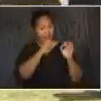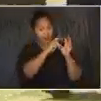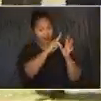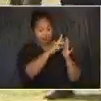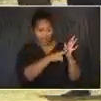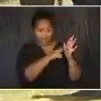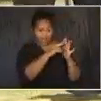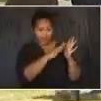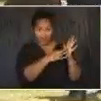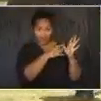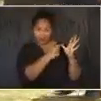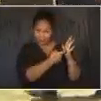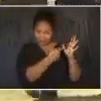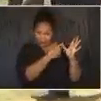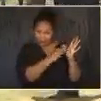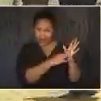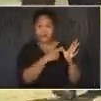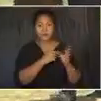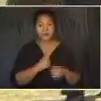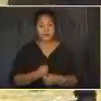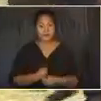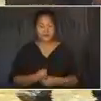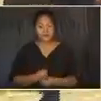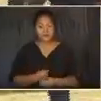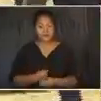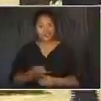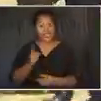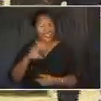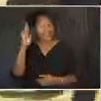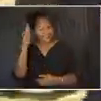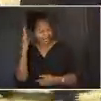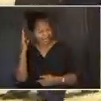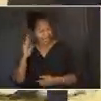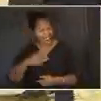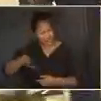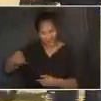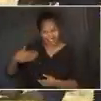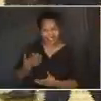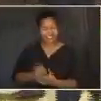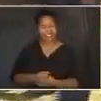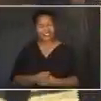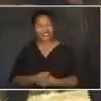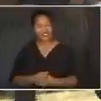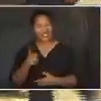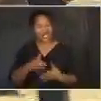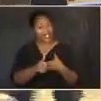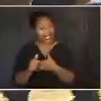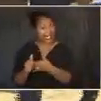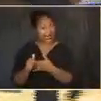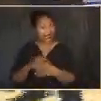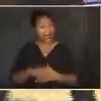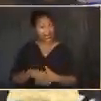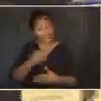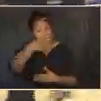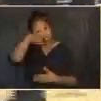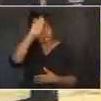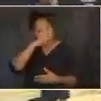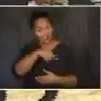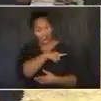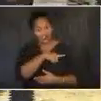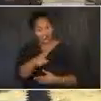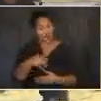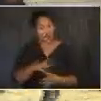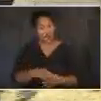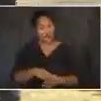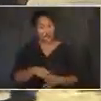Rear Admiral retired Warangi Banimarama and Mrs. Banimarama, led by the Chief of Protocol, as they'll be